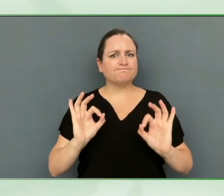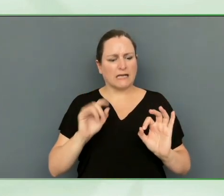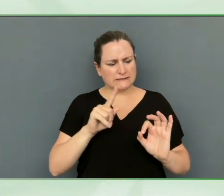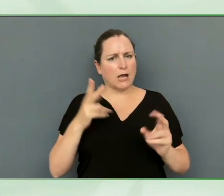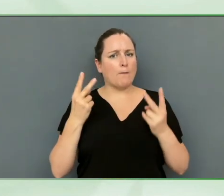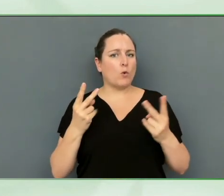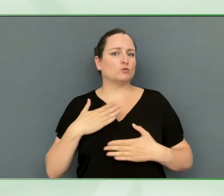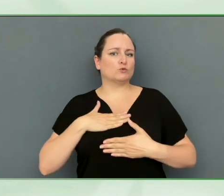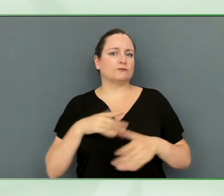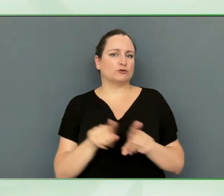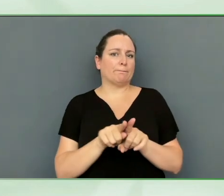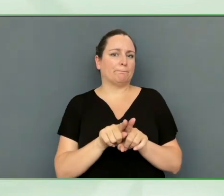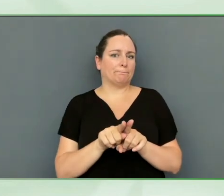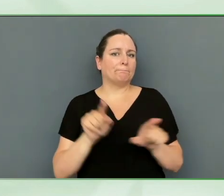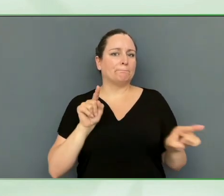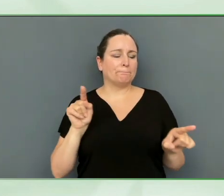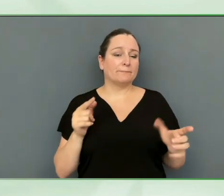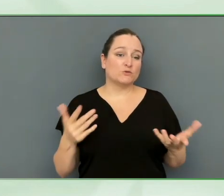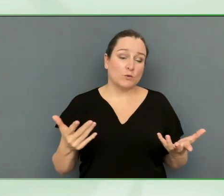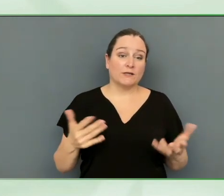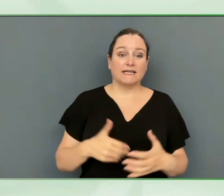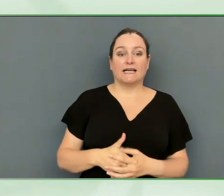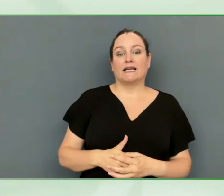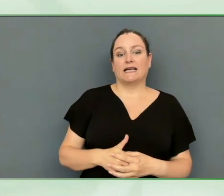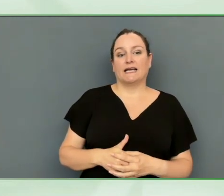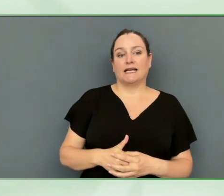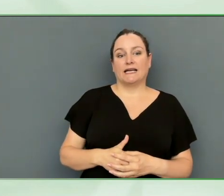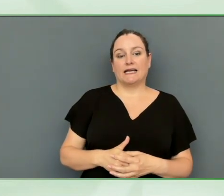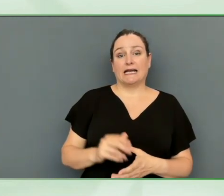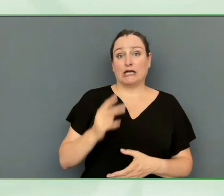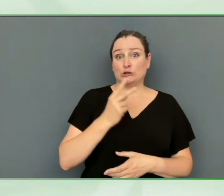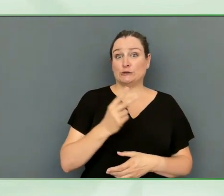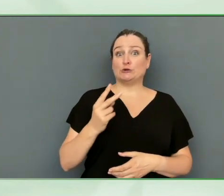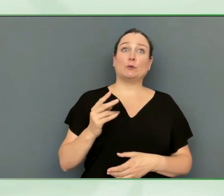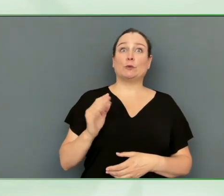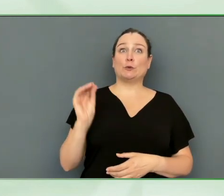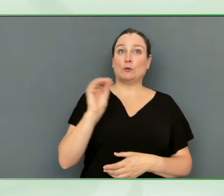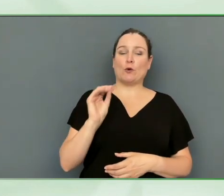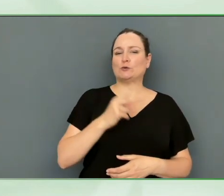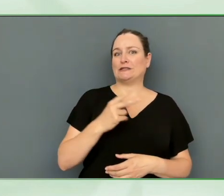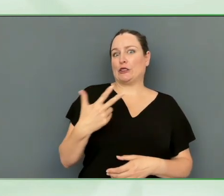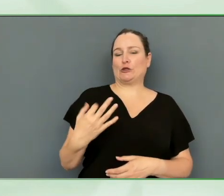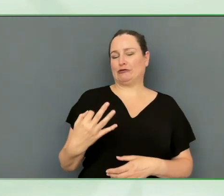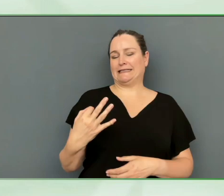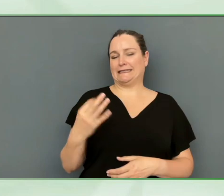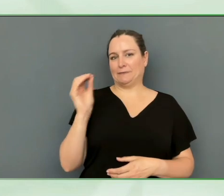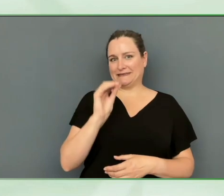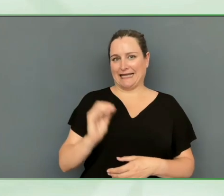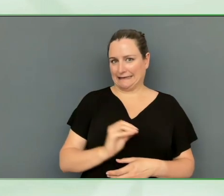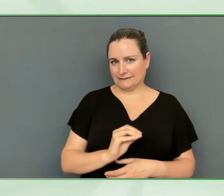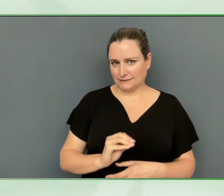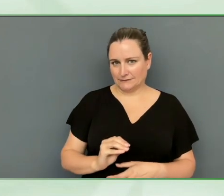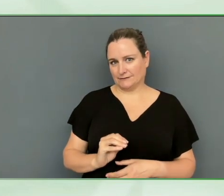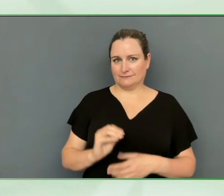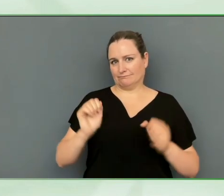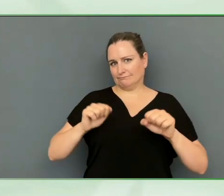that number, obviously I've given you the best example is over the last 2-3 years. Prior to